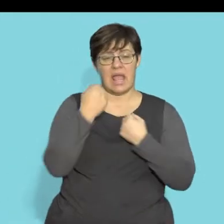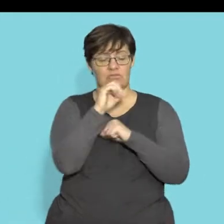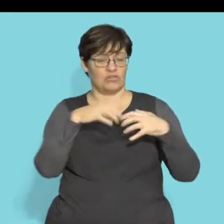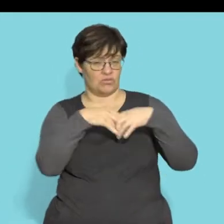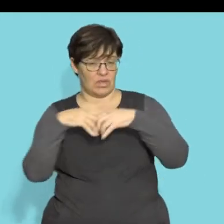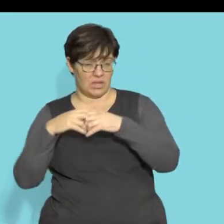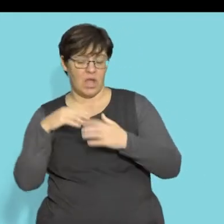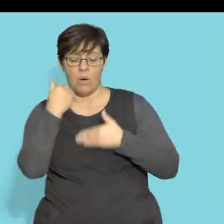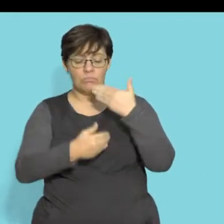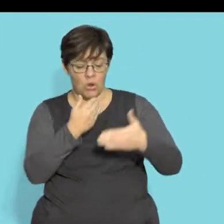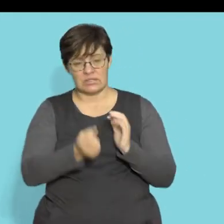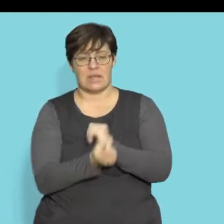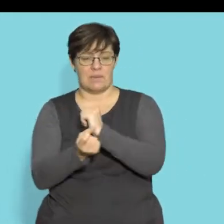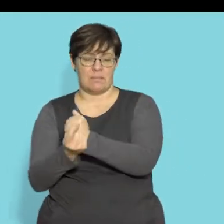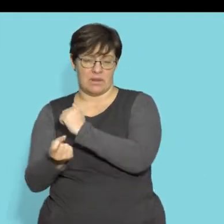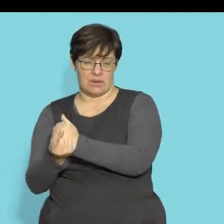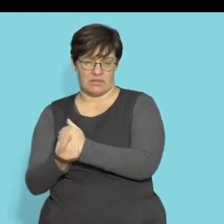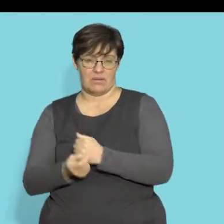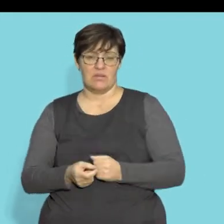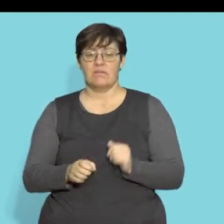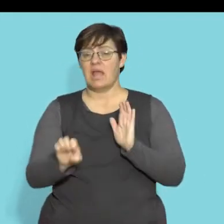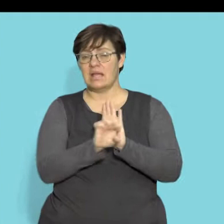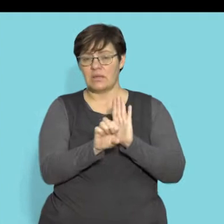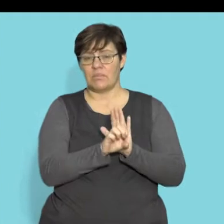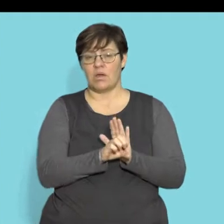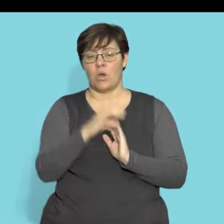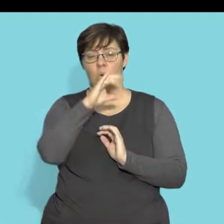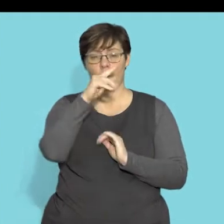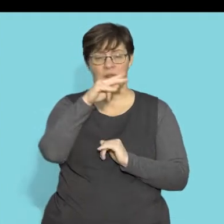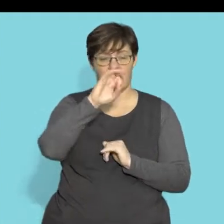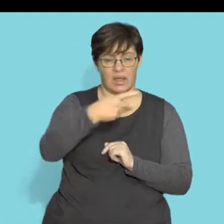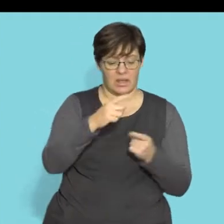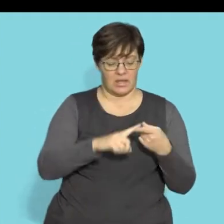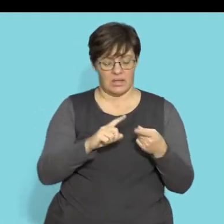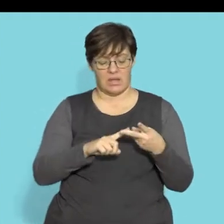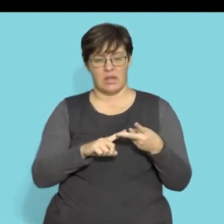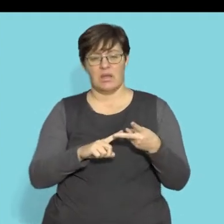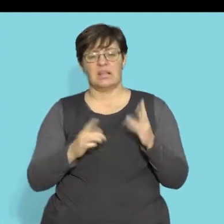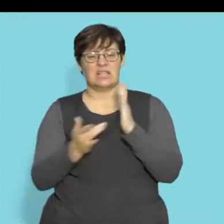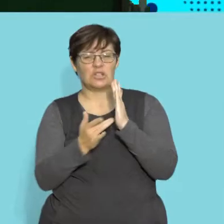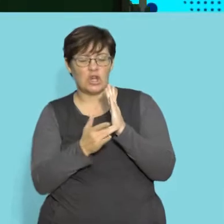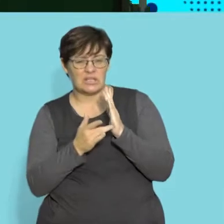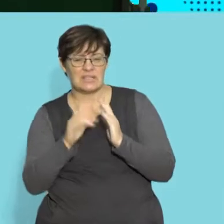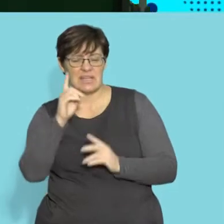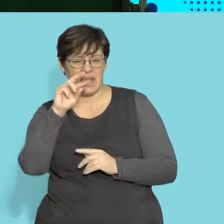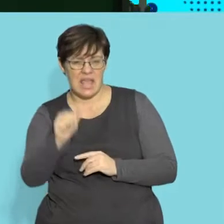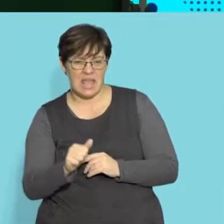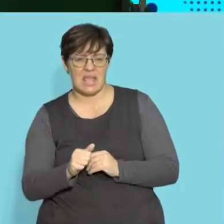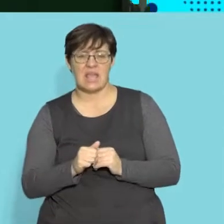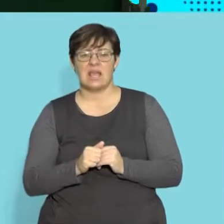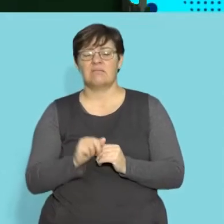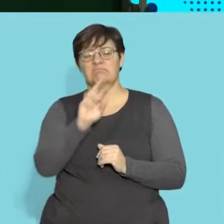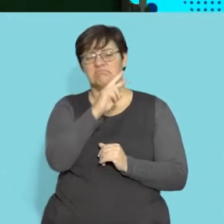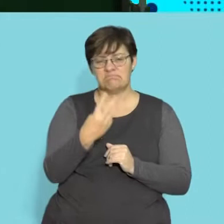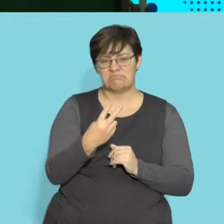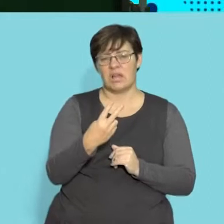and the different processes that occur, examples of which are cloning, recombinant DNA technology, somatic cell nuclear